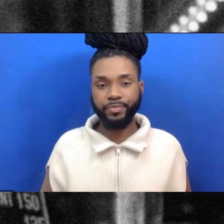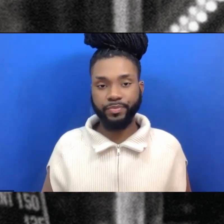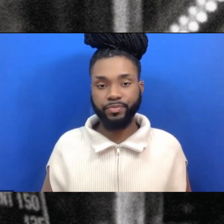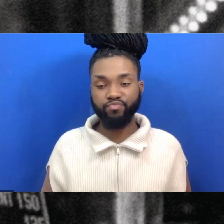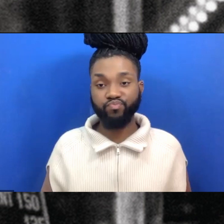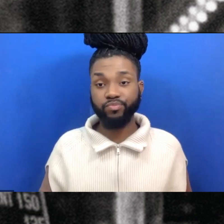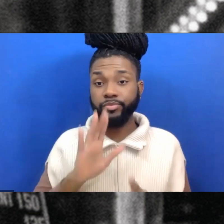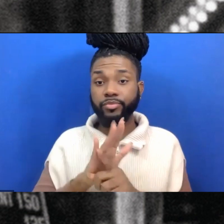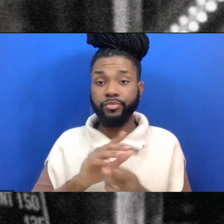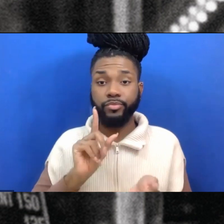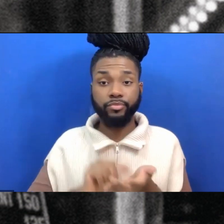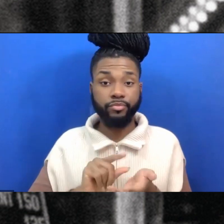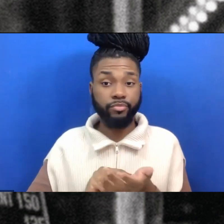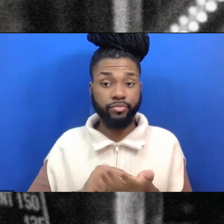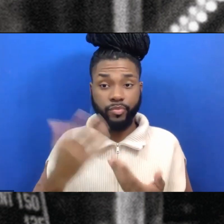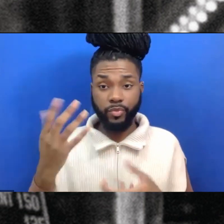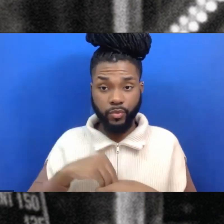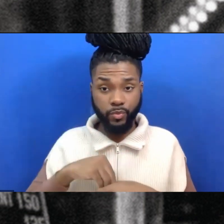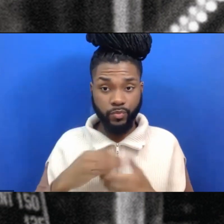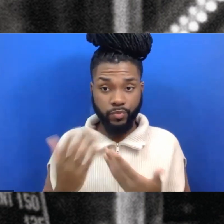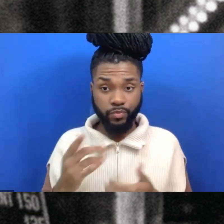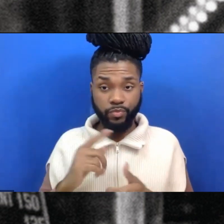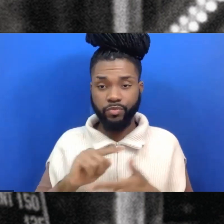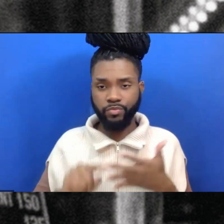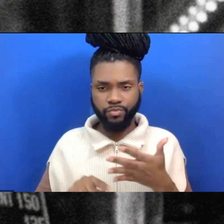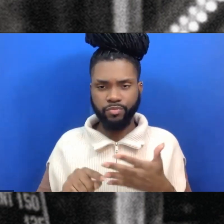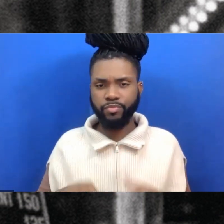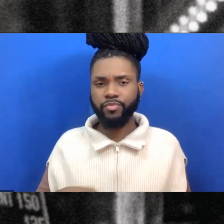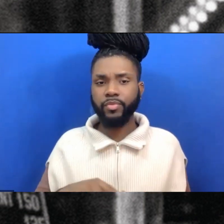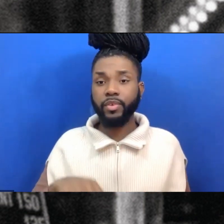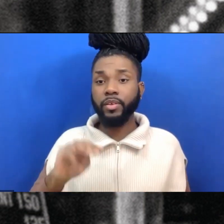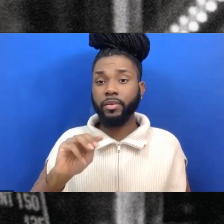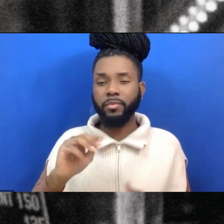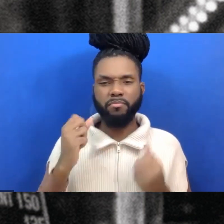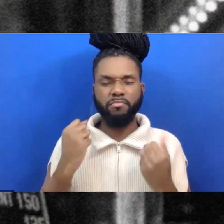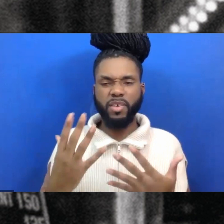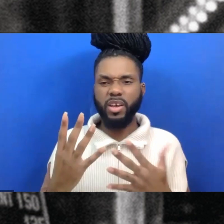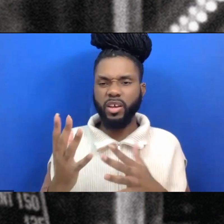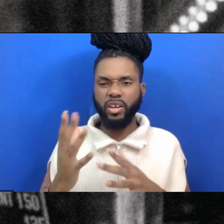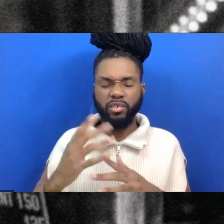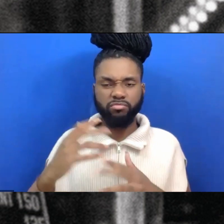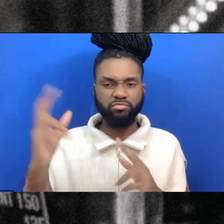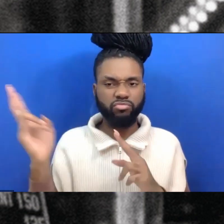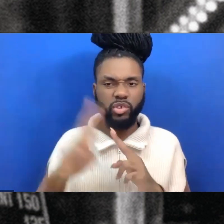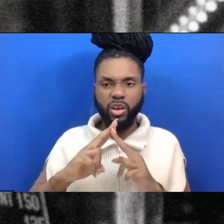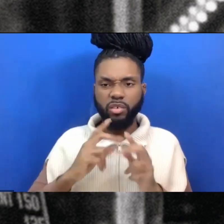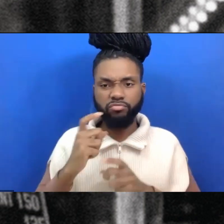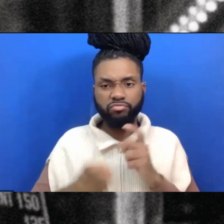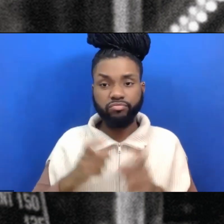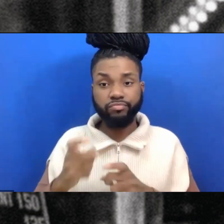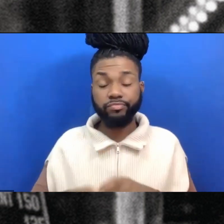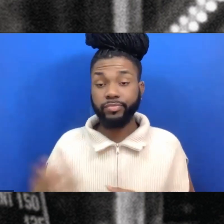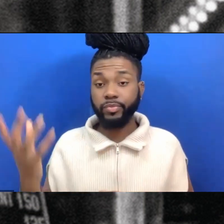Her publications include many groundbreaking contributions,